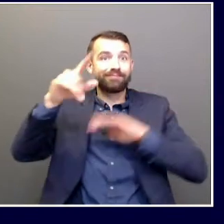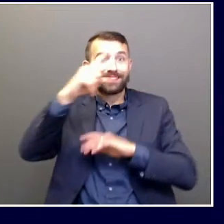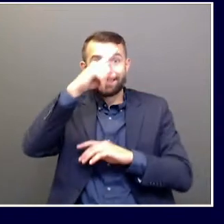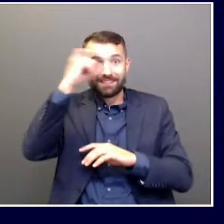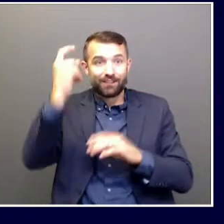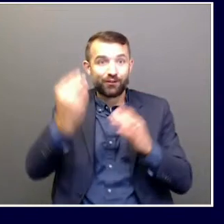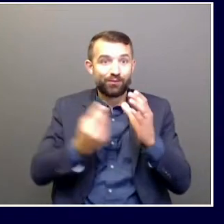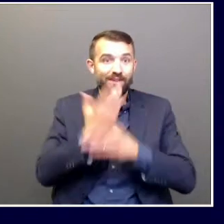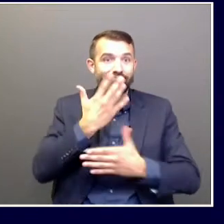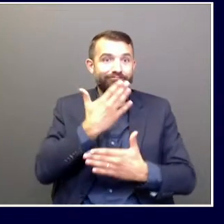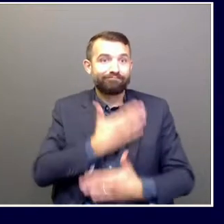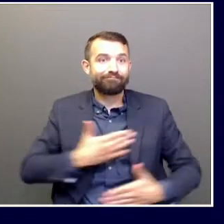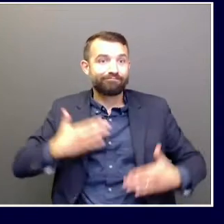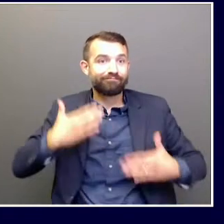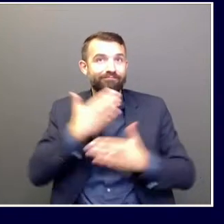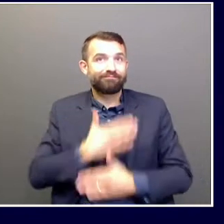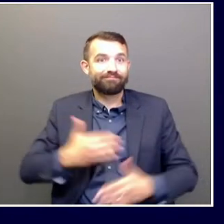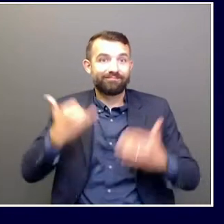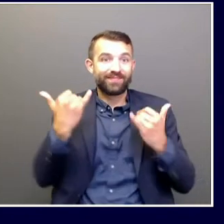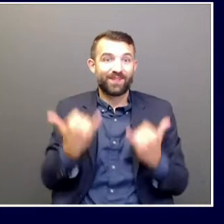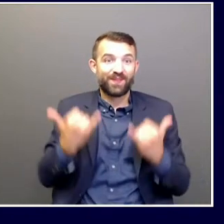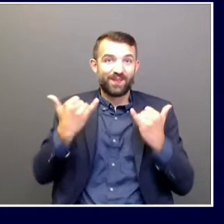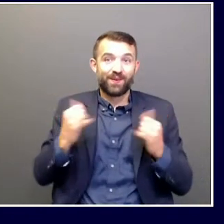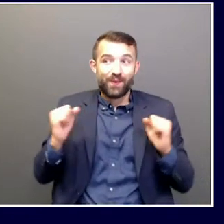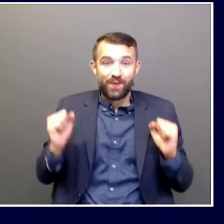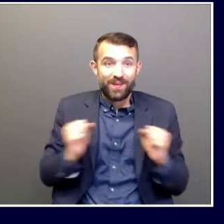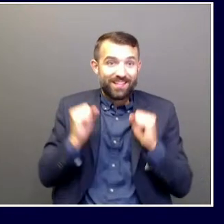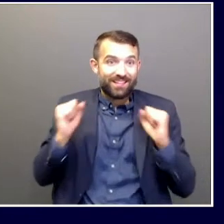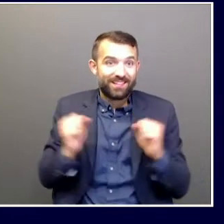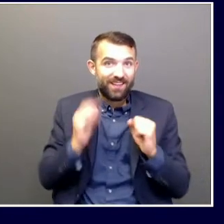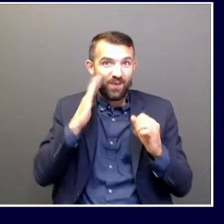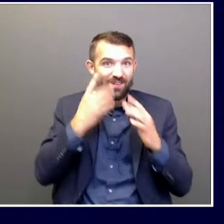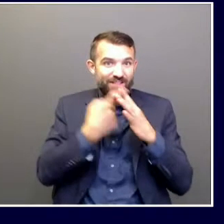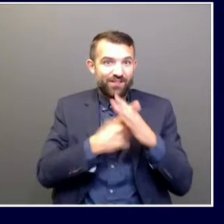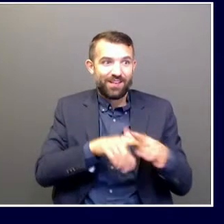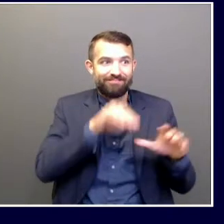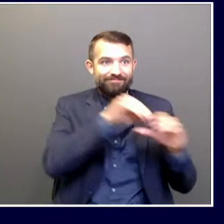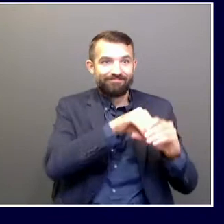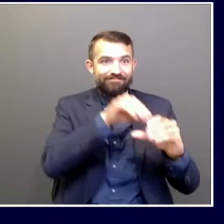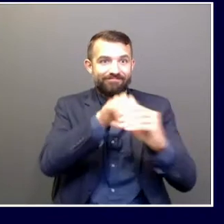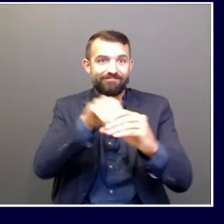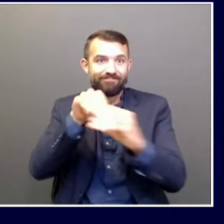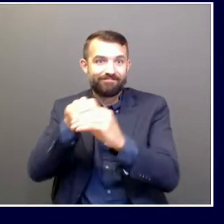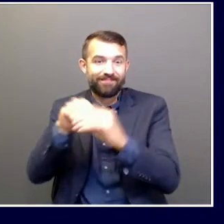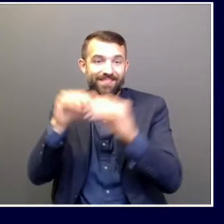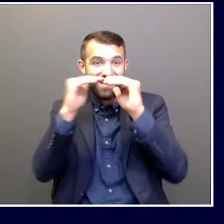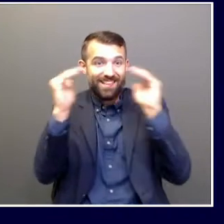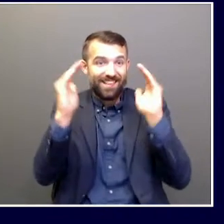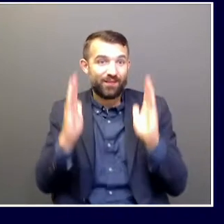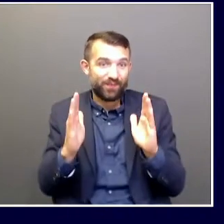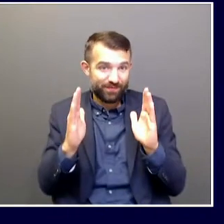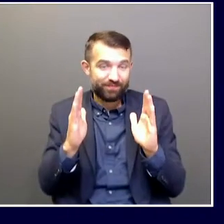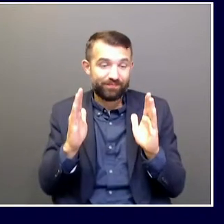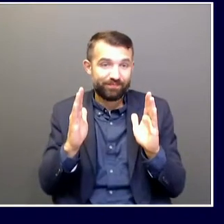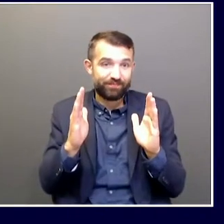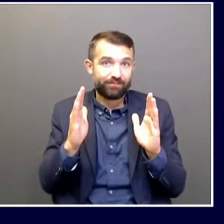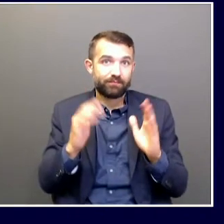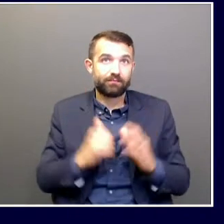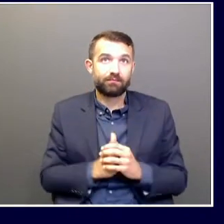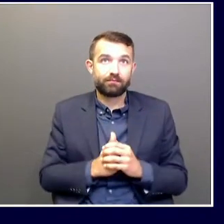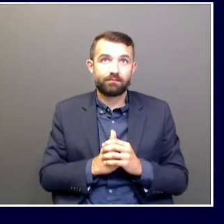take that for granted anymore. We've talked about masking indoors and not so much outdoors. Now there's going to be a lot more